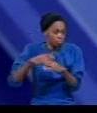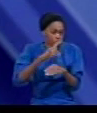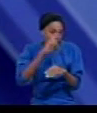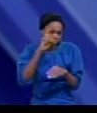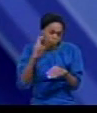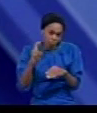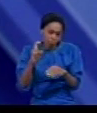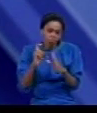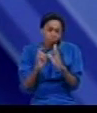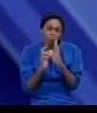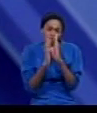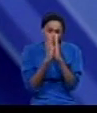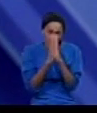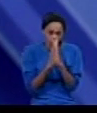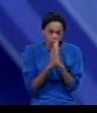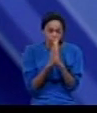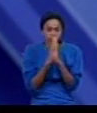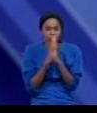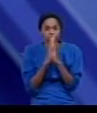kingdom of God?